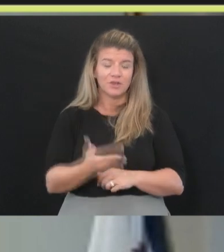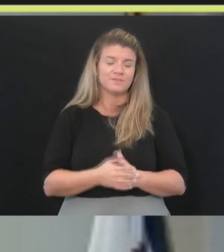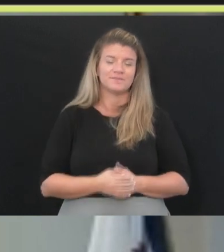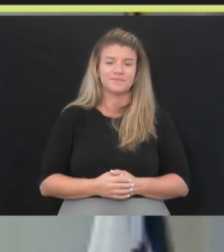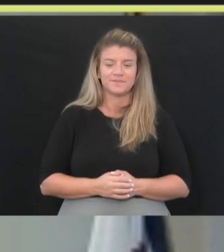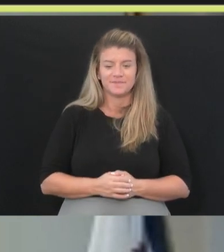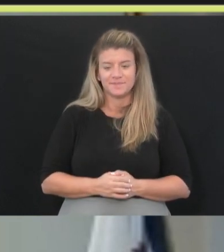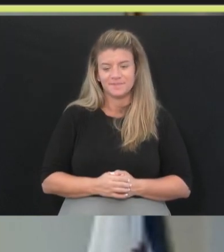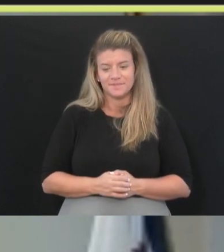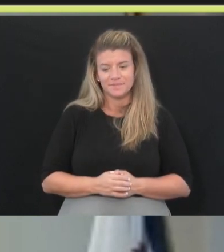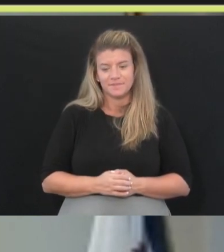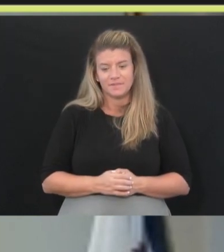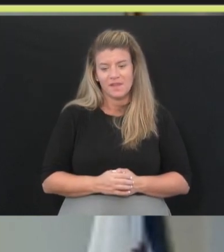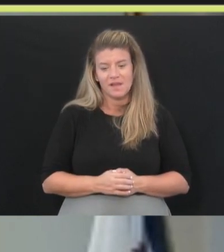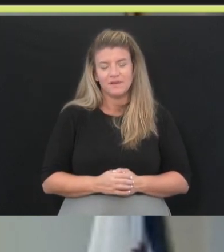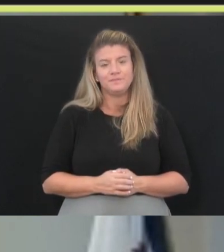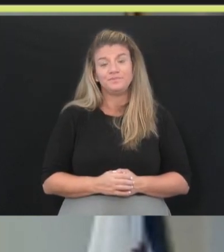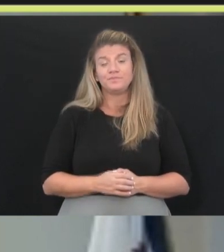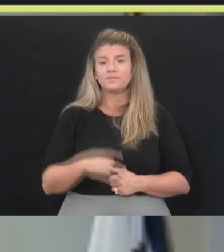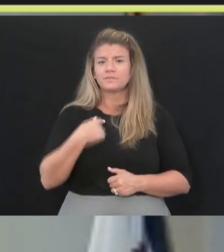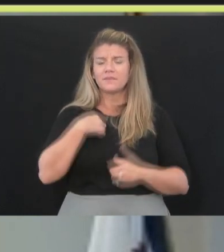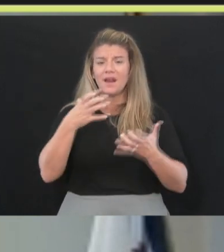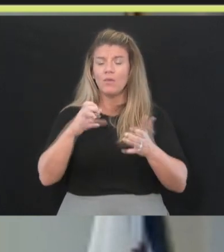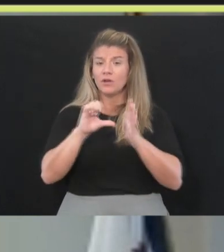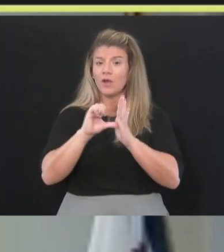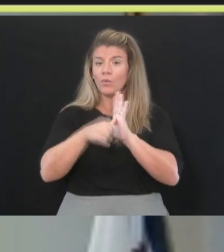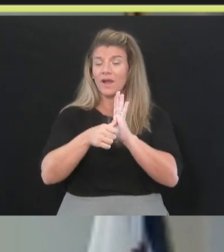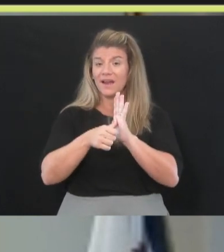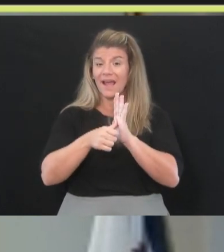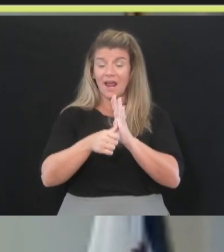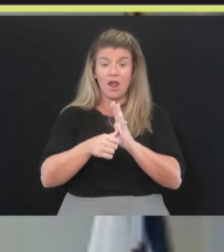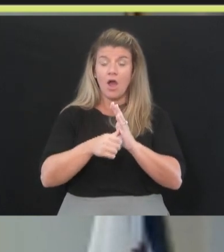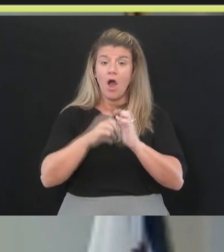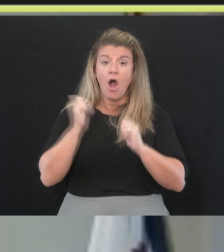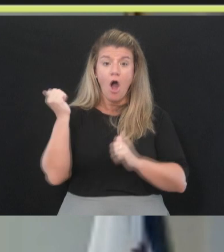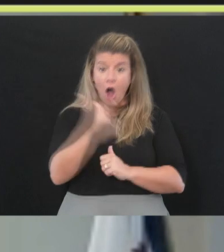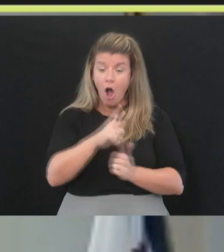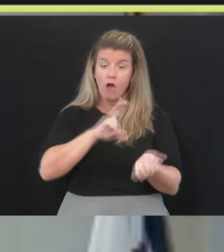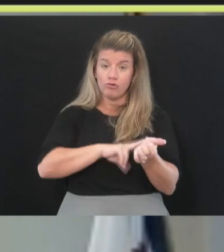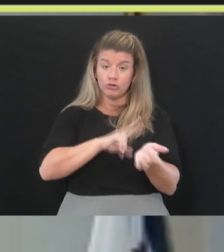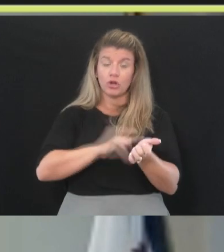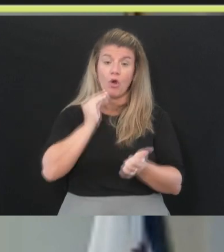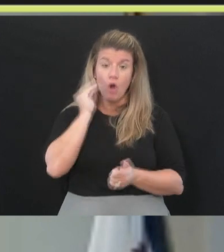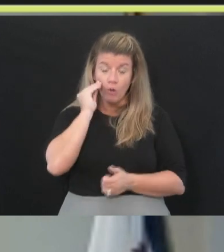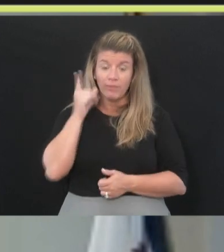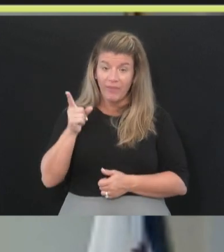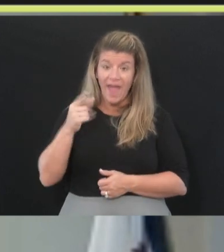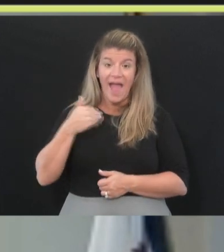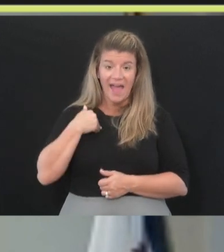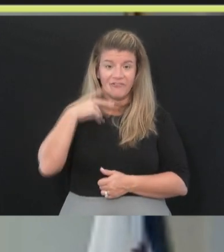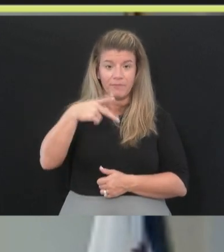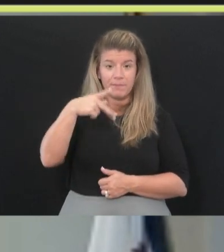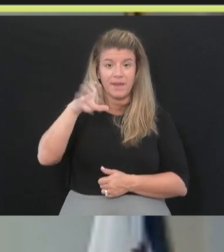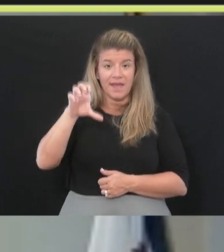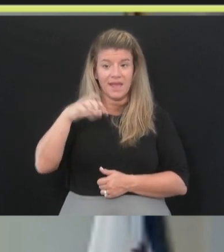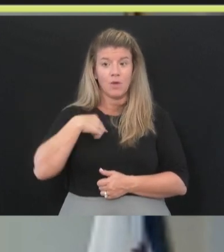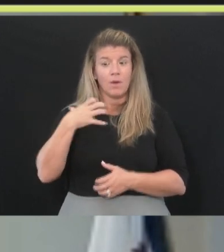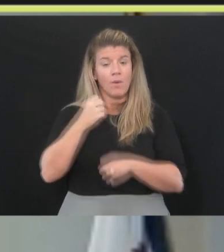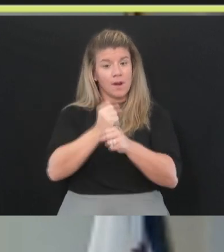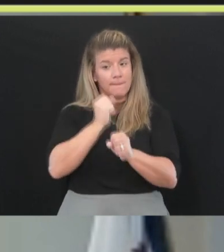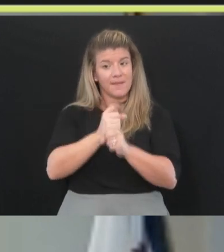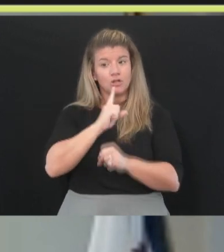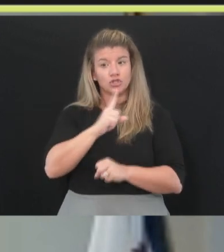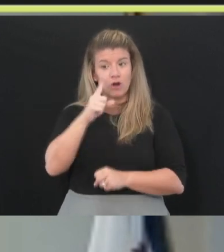Brad, but just to reiterate, all nursing homes do have PPE, and we do reinforce to make sure everything is in line. But